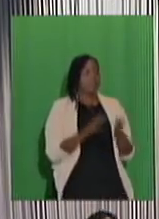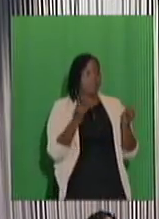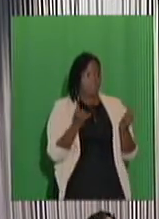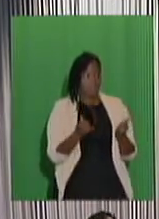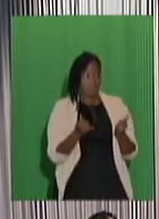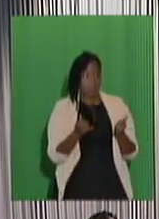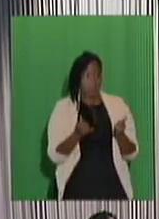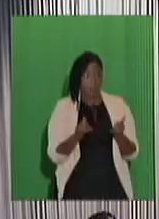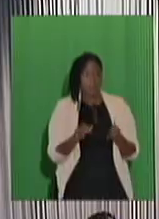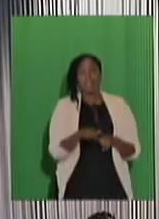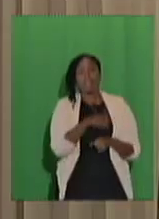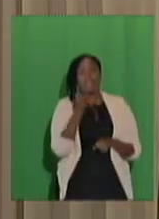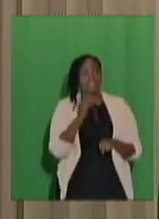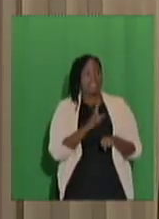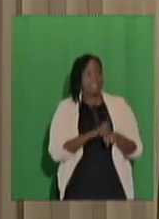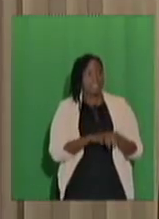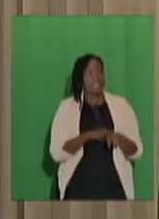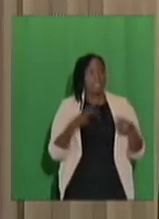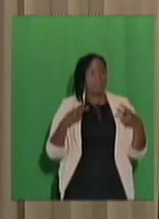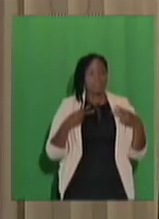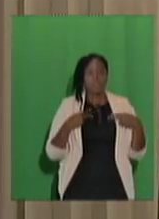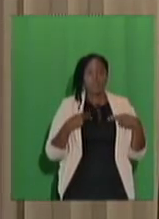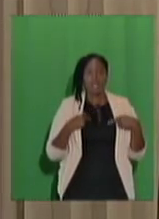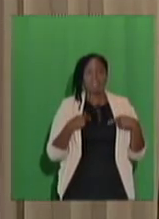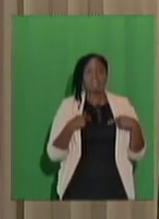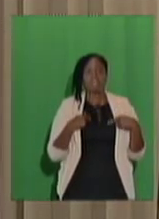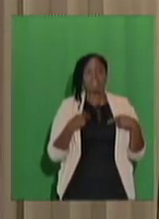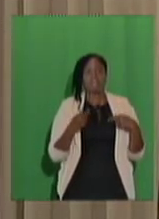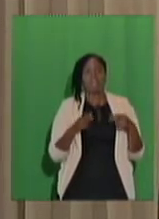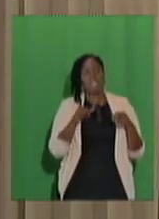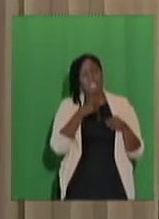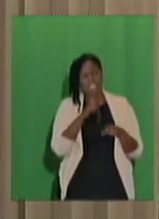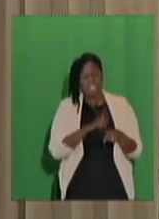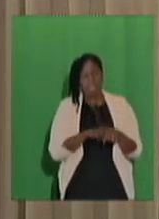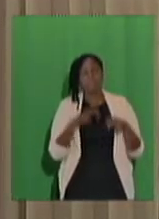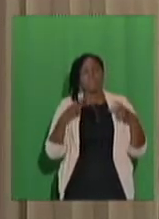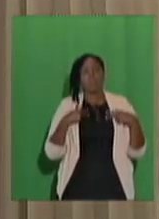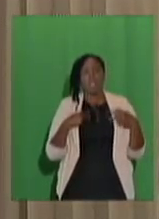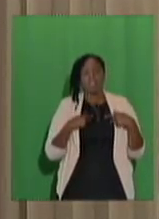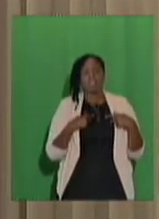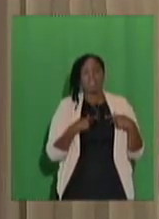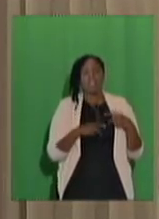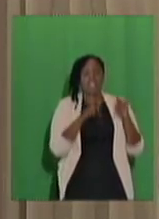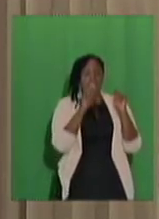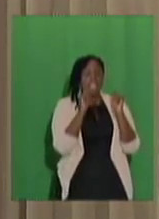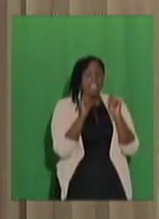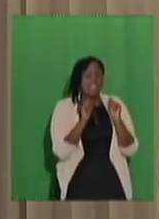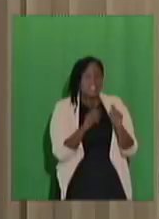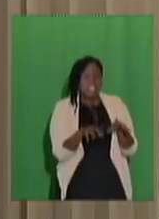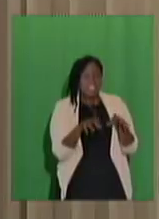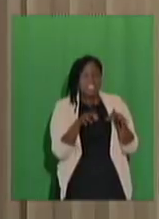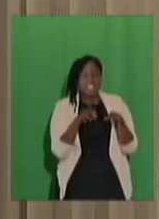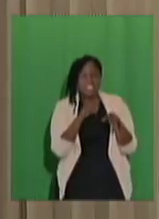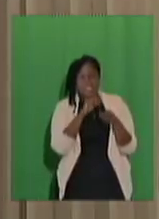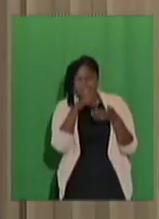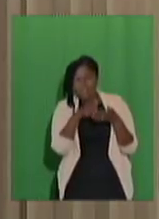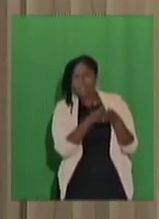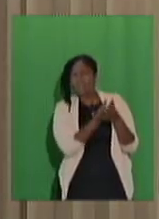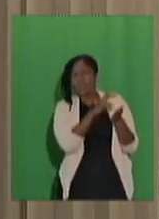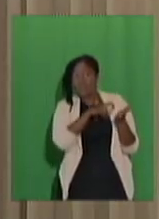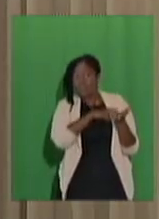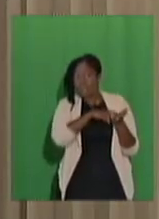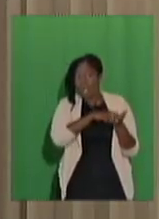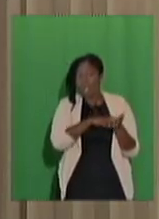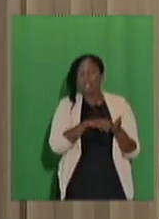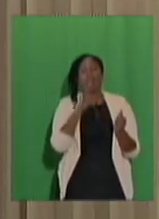and Tobago has to come through an ethics committee. Most of the time, if it's a wide-scale trial, it has to come through the Ministry of Health's Ethics